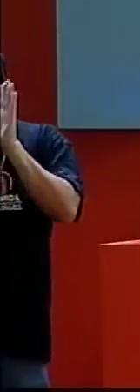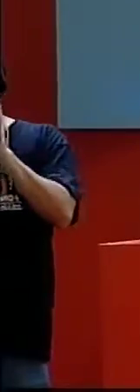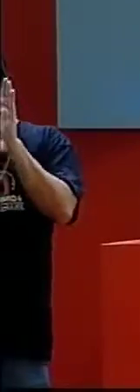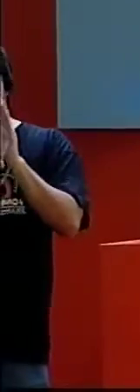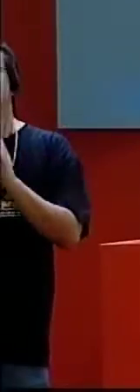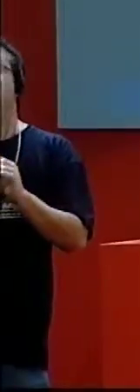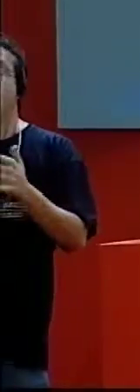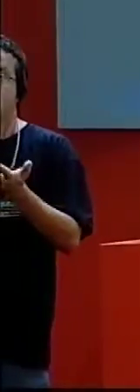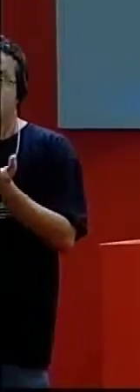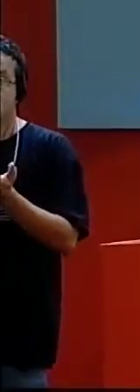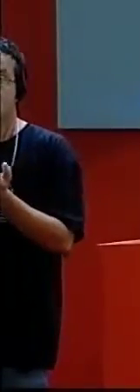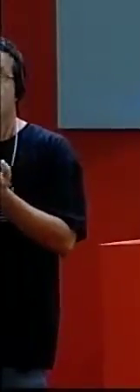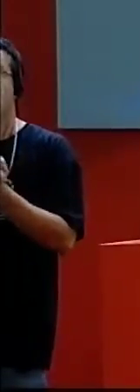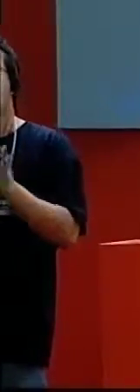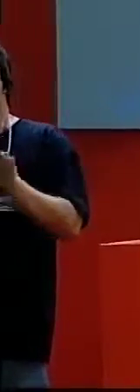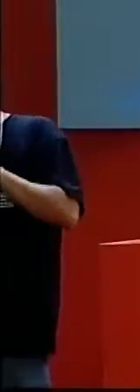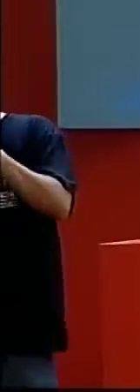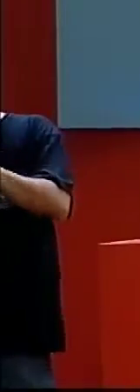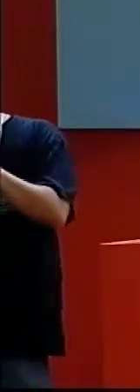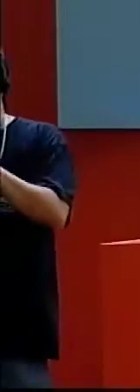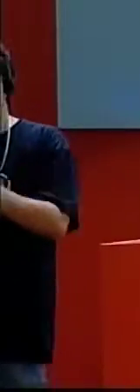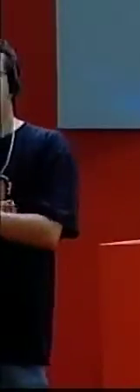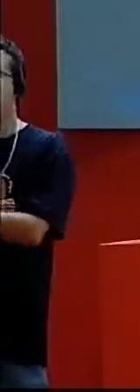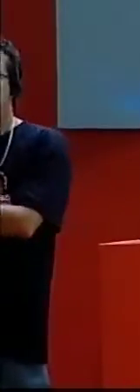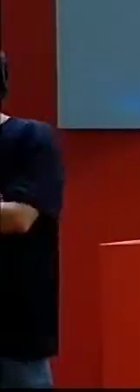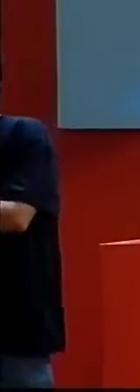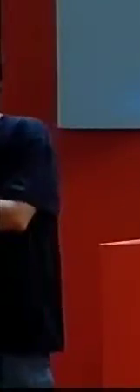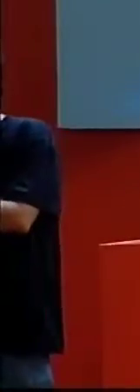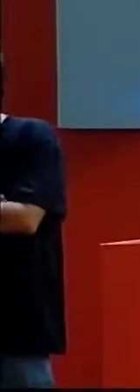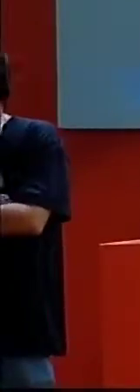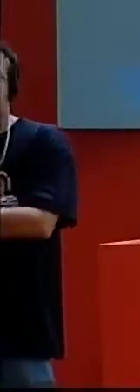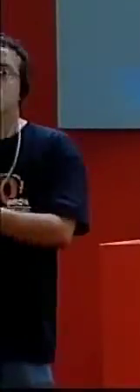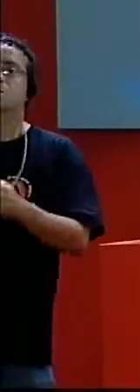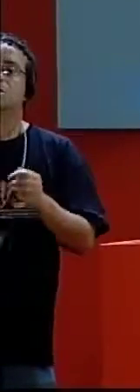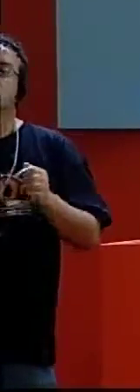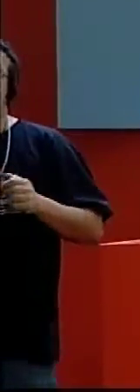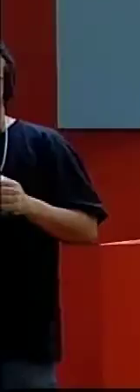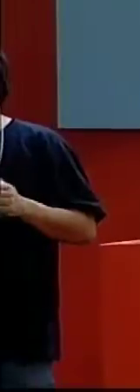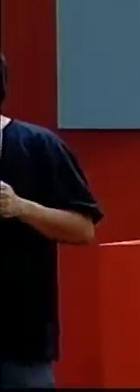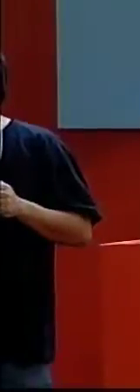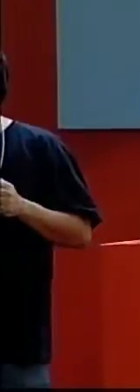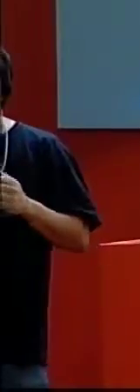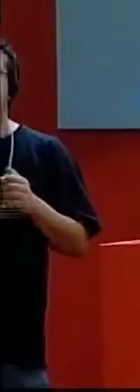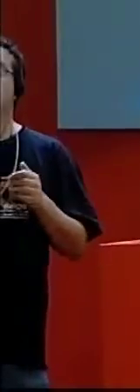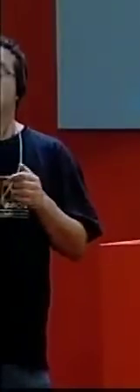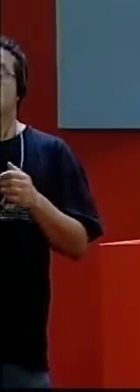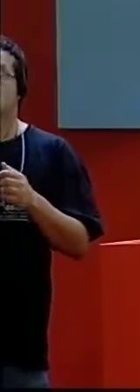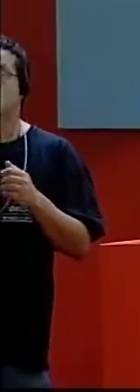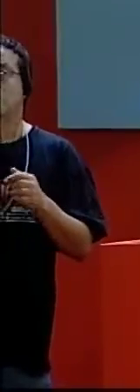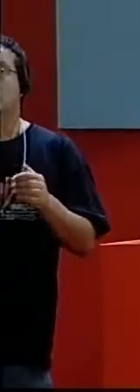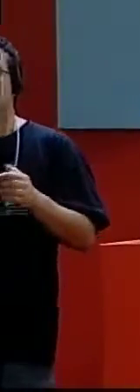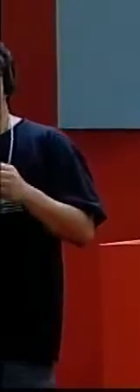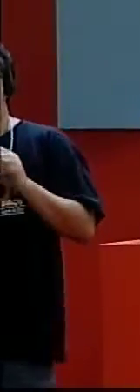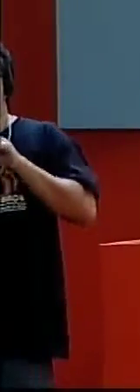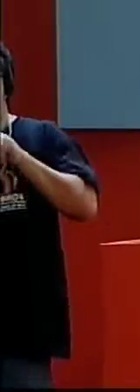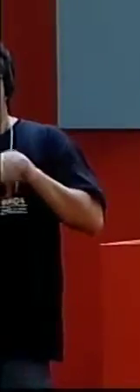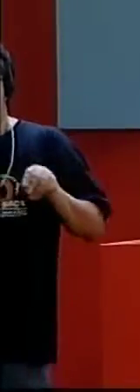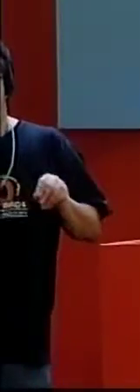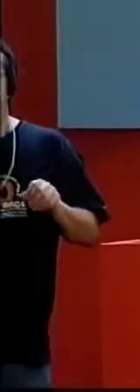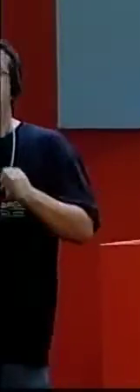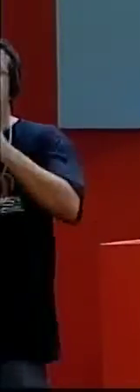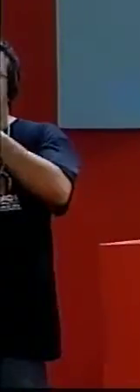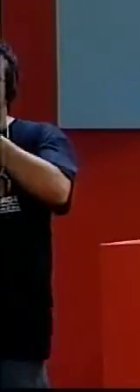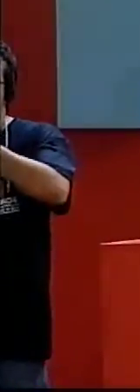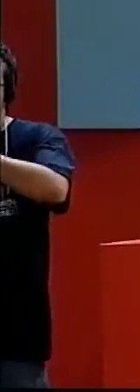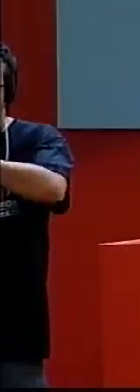movement, but also the movement for land reform, the women's movement, the peasants' movement, many of the urban movements, the